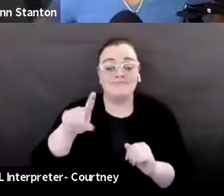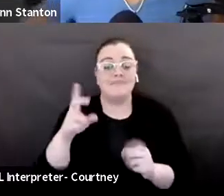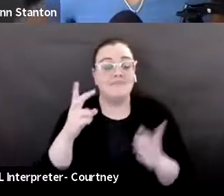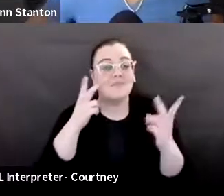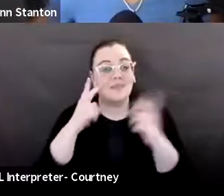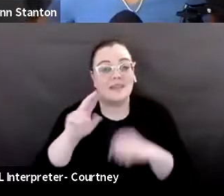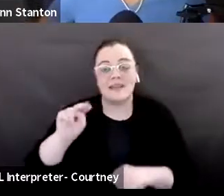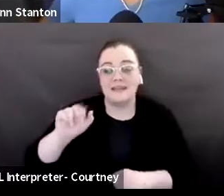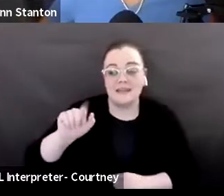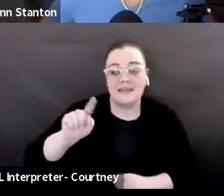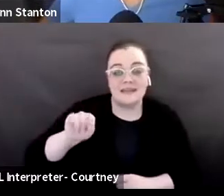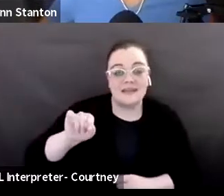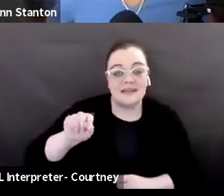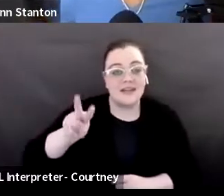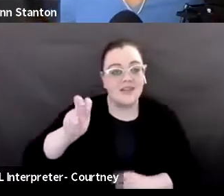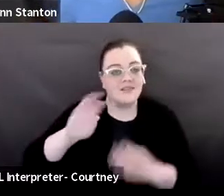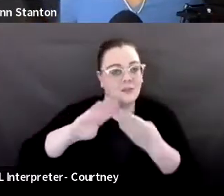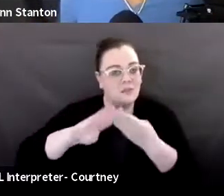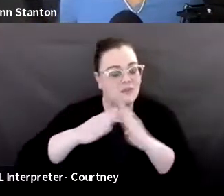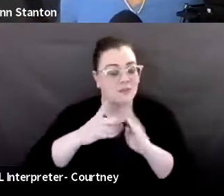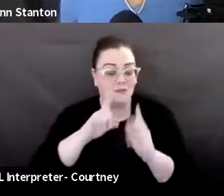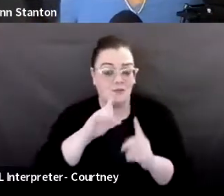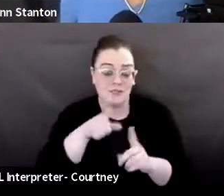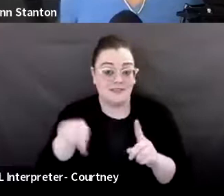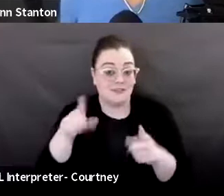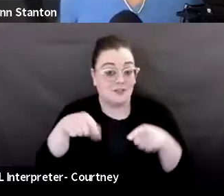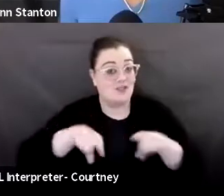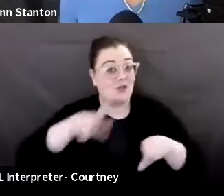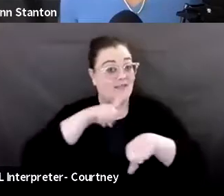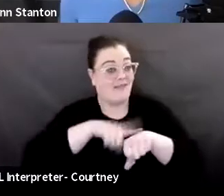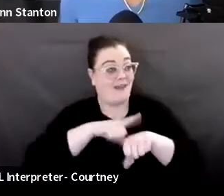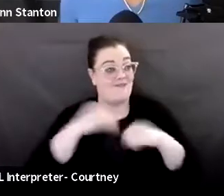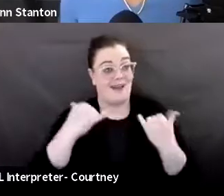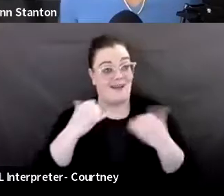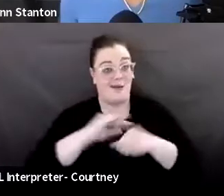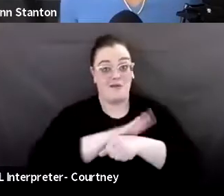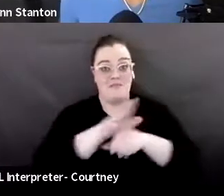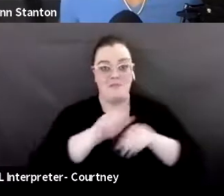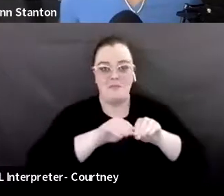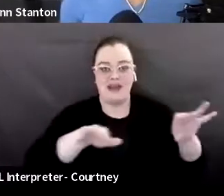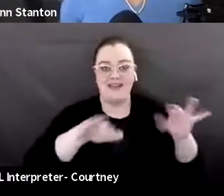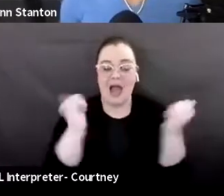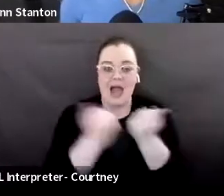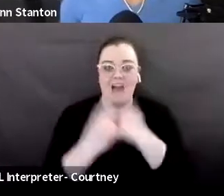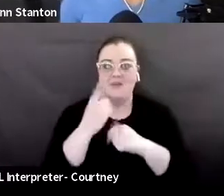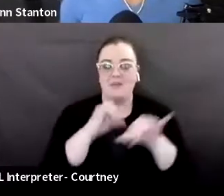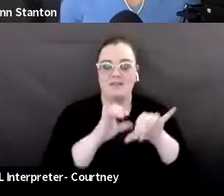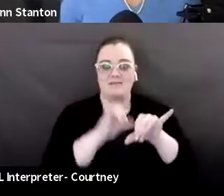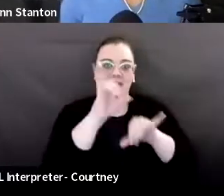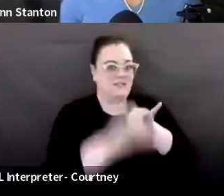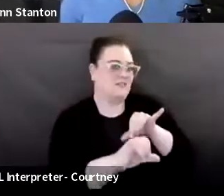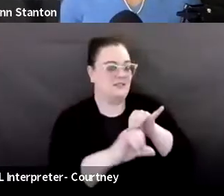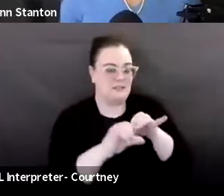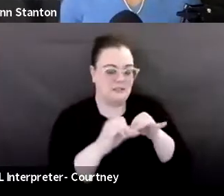Native community in general. During this time of the pandemic, everybody has been forced to have to